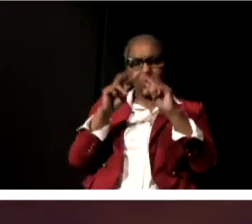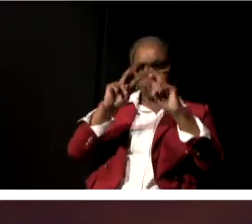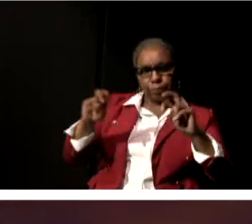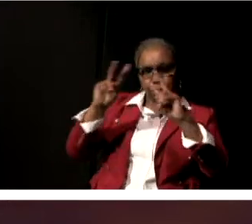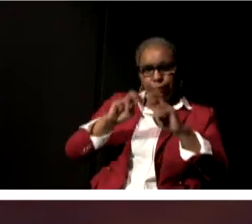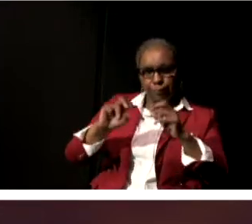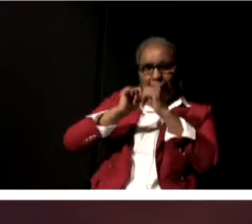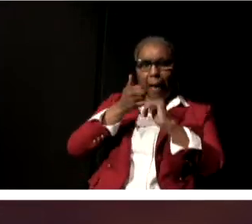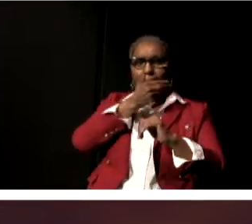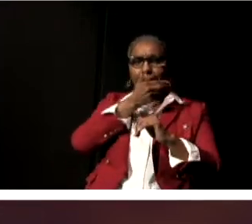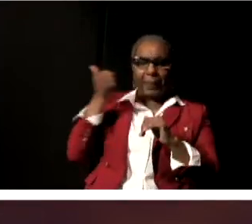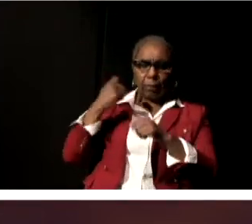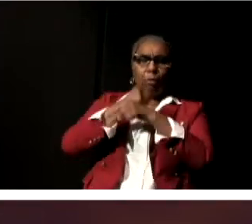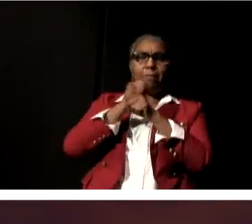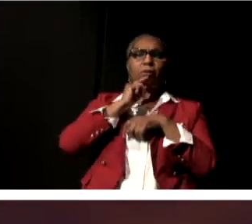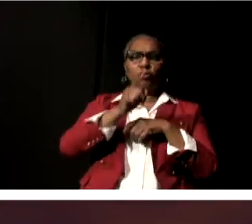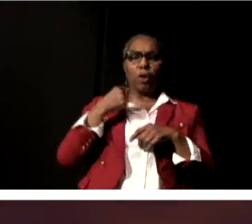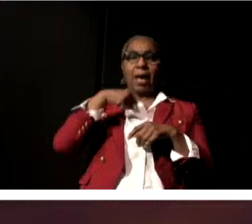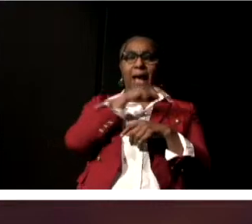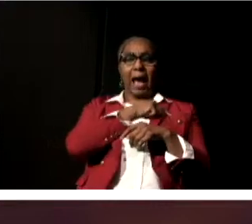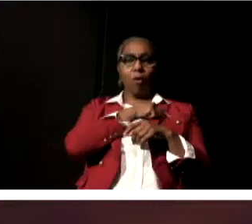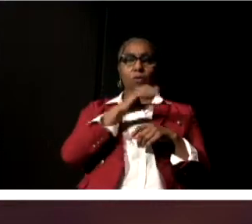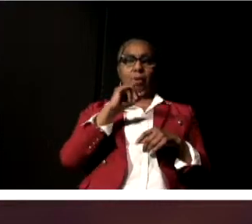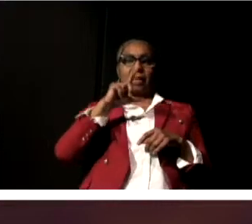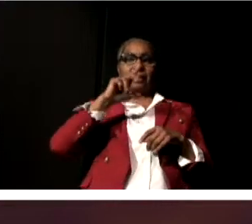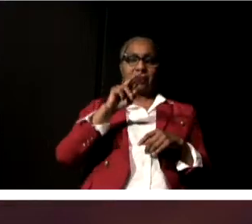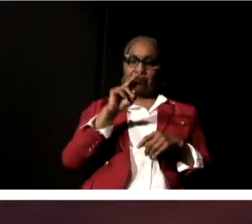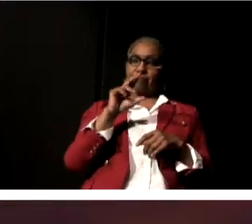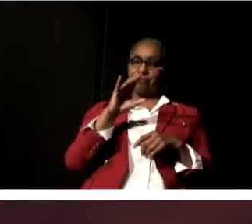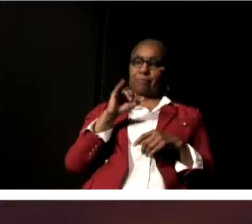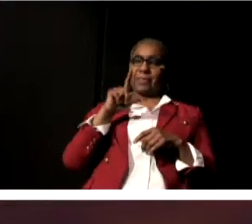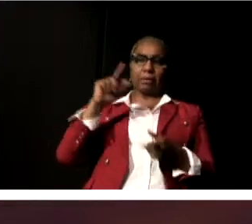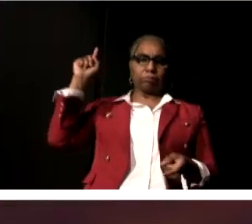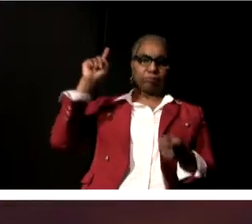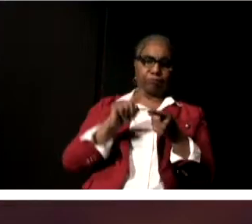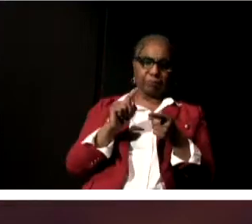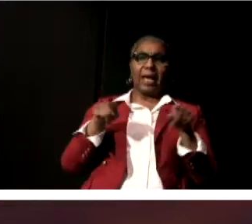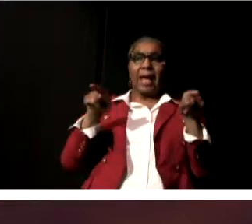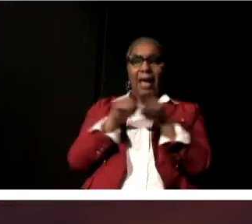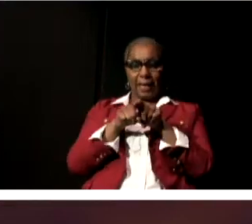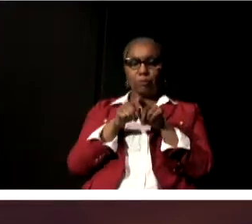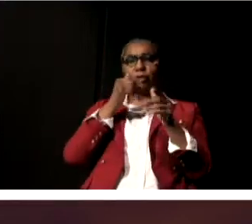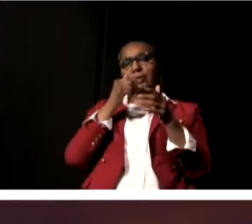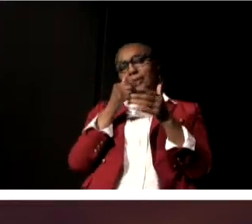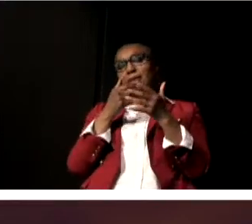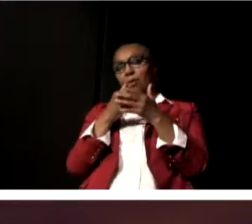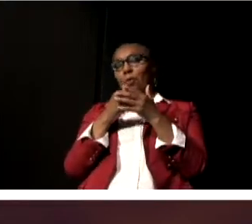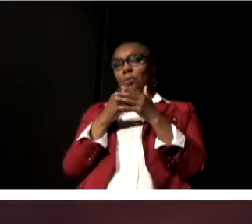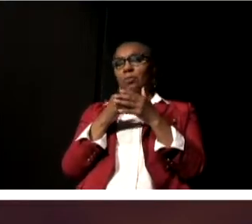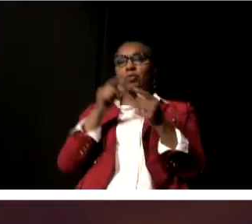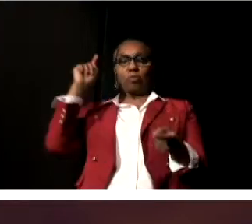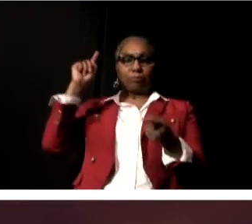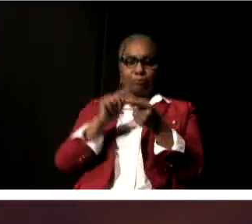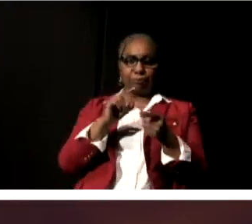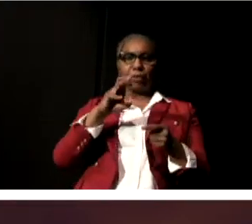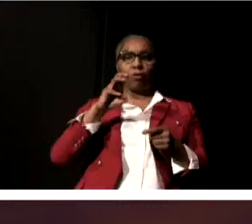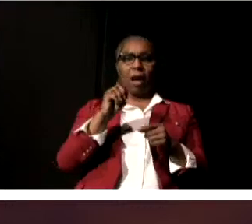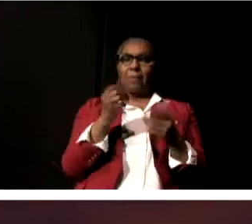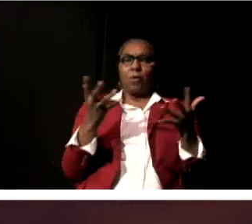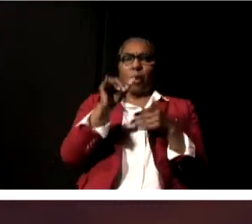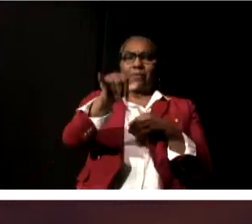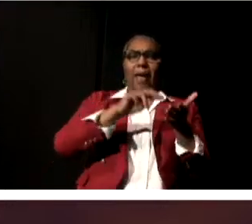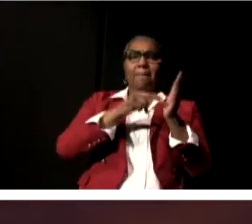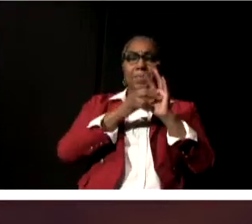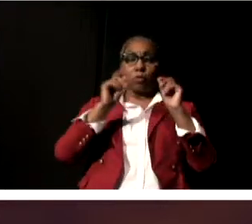better ensure that our civil abatement procedures as a proactive measure of crime reduction. What does that